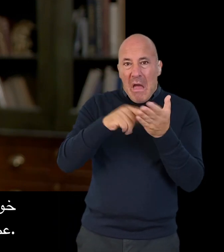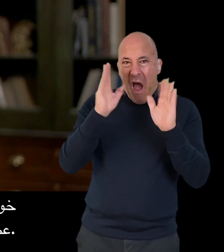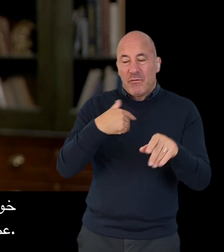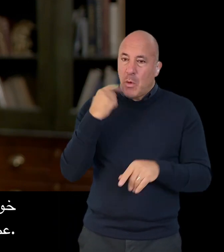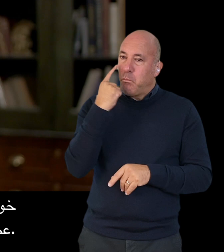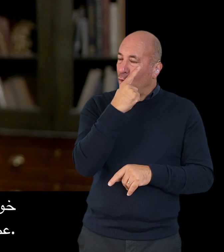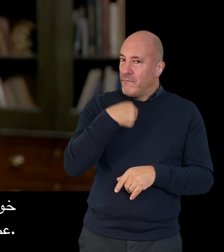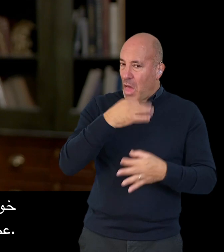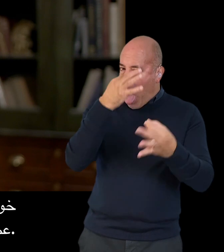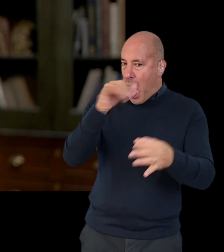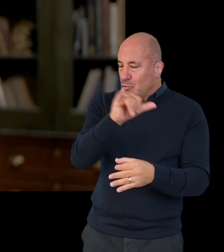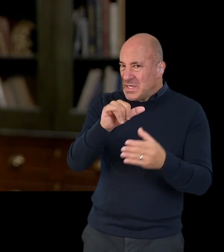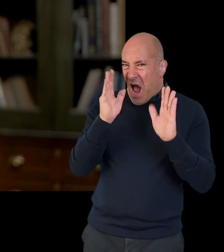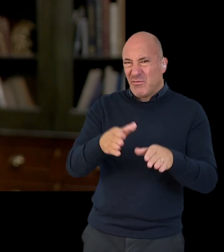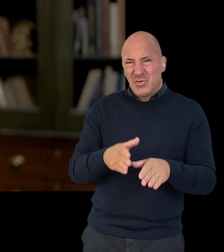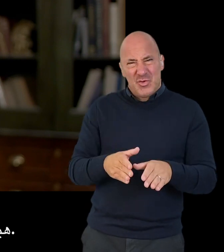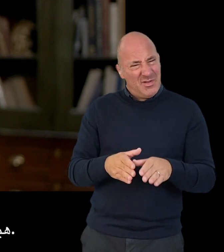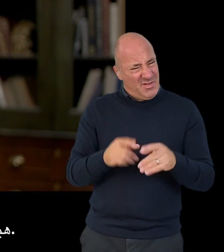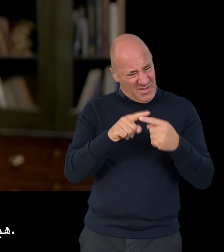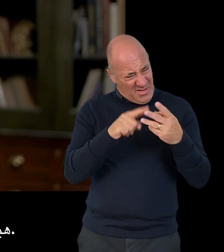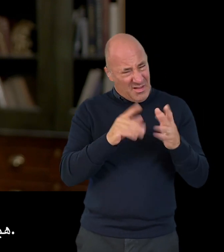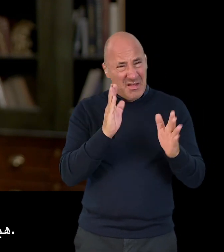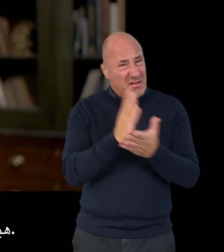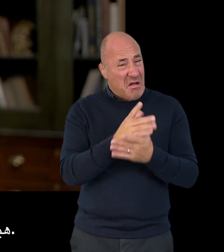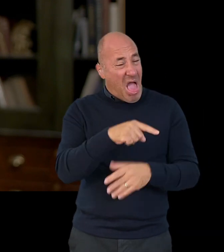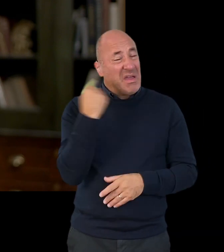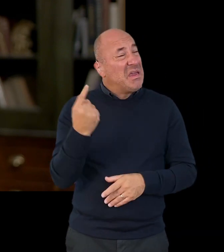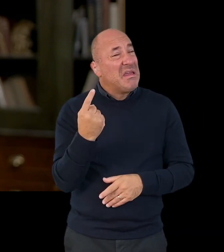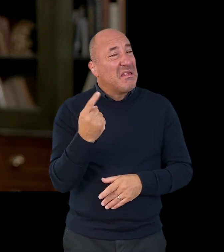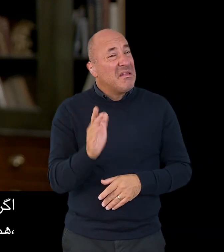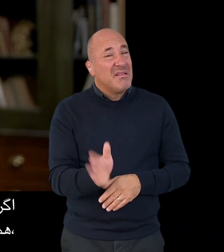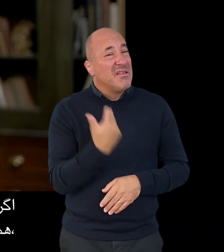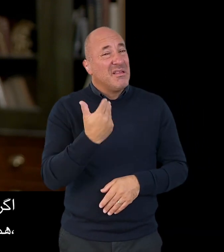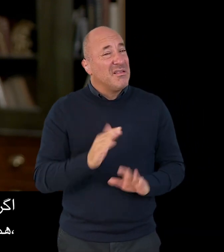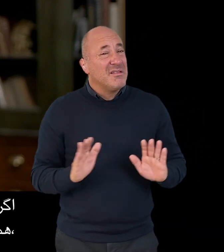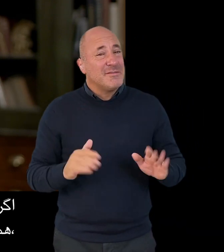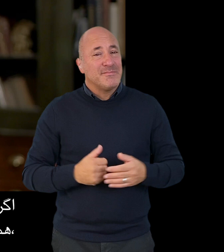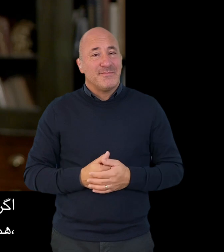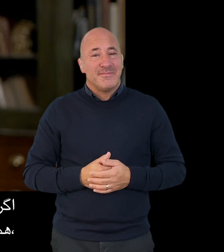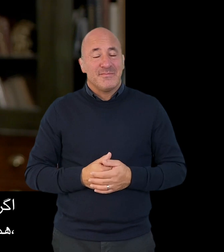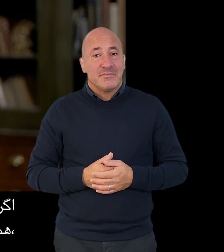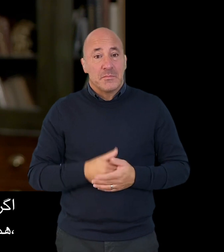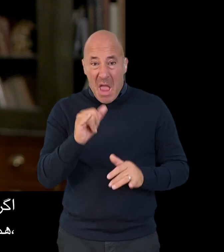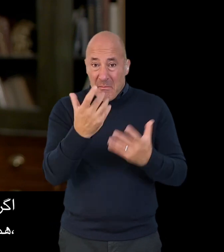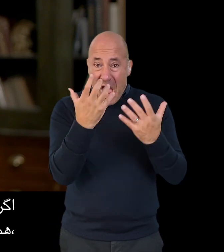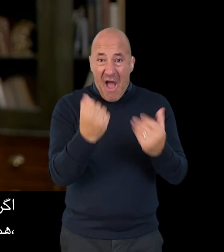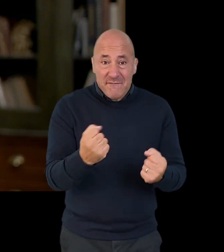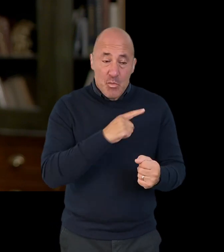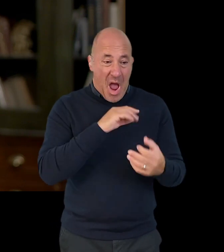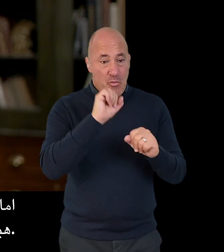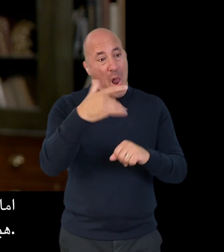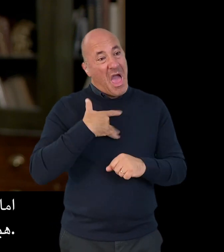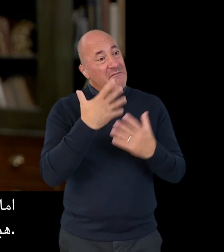your sexual orientation. None of that is true. You have those things if that's part of your